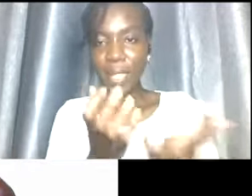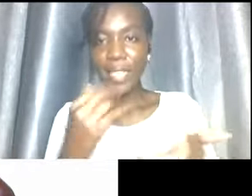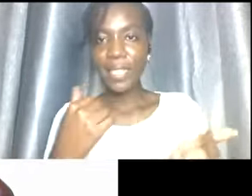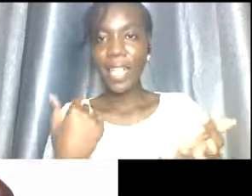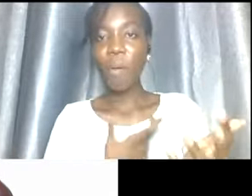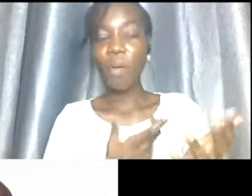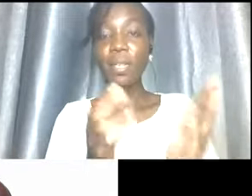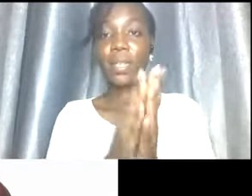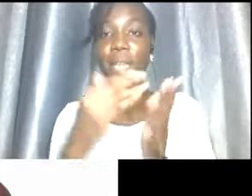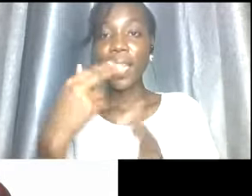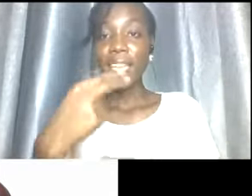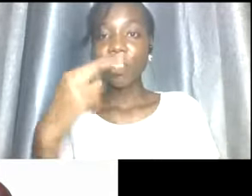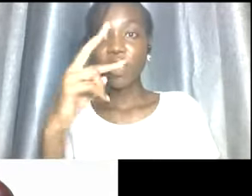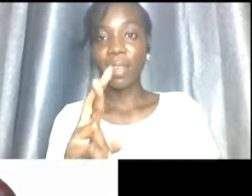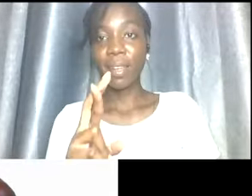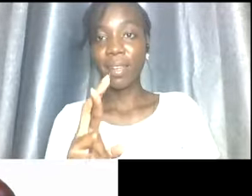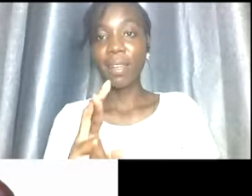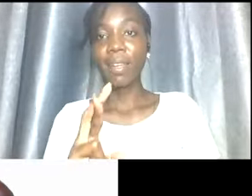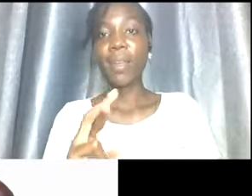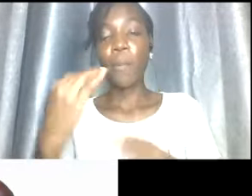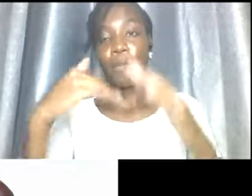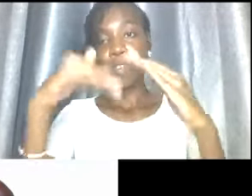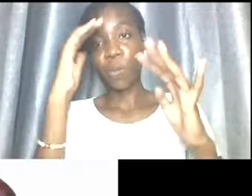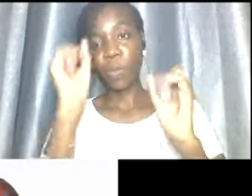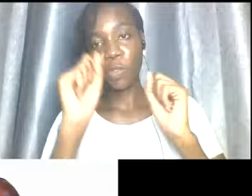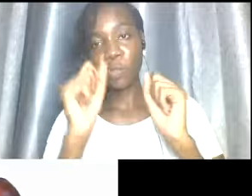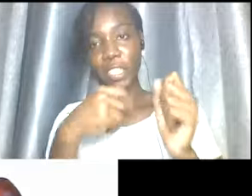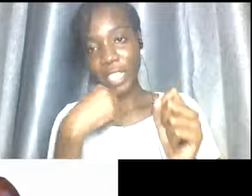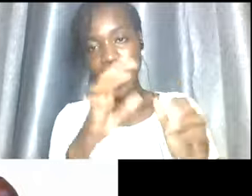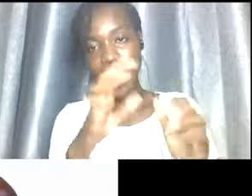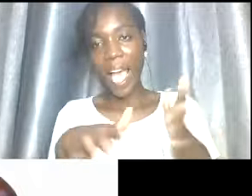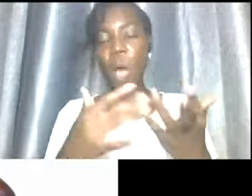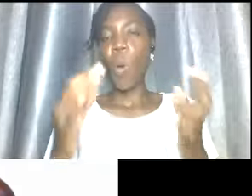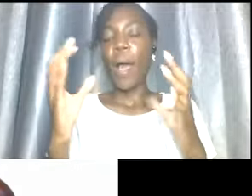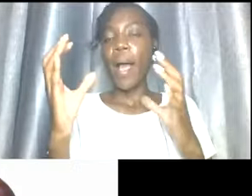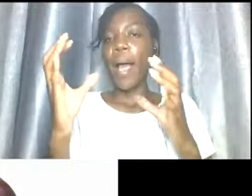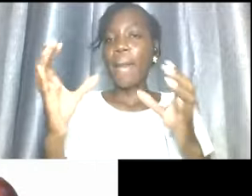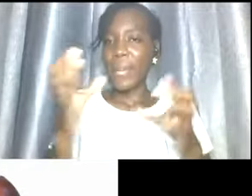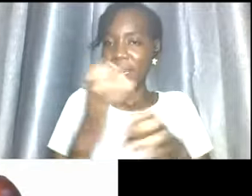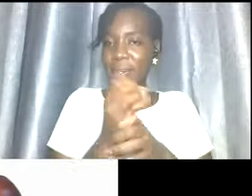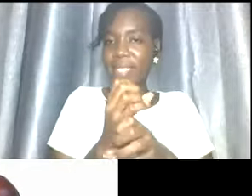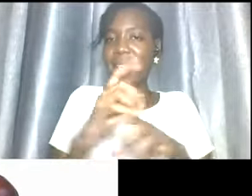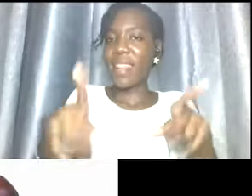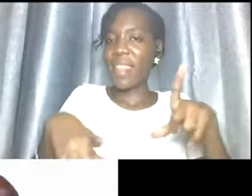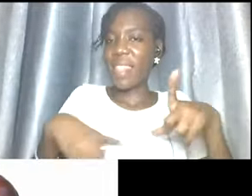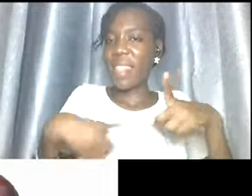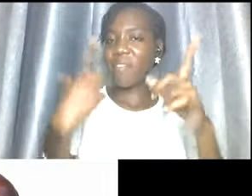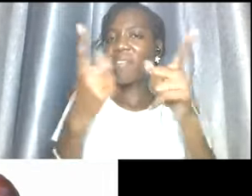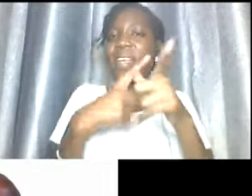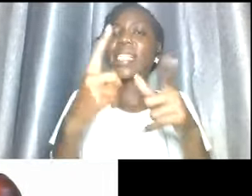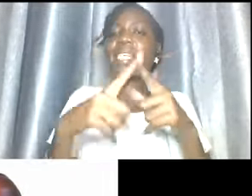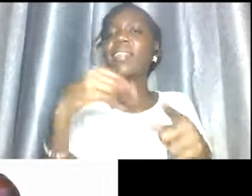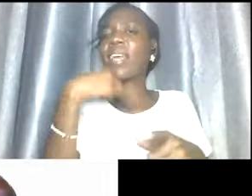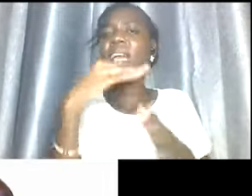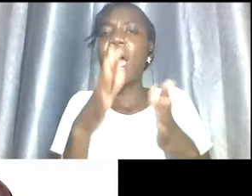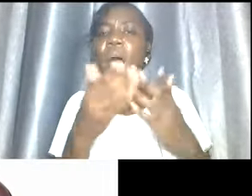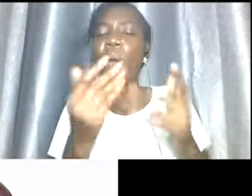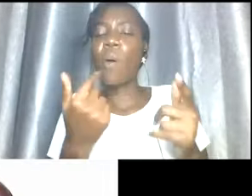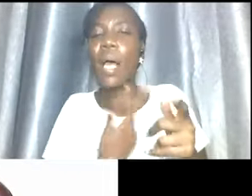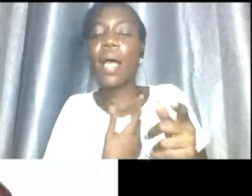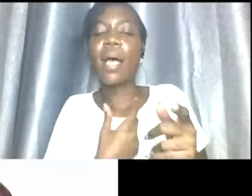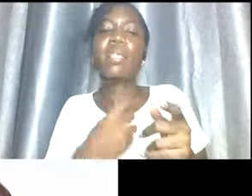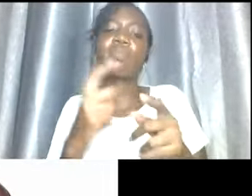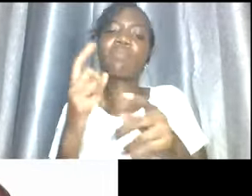you how a company lives and dies by the way we treat our internal